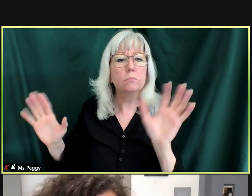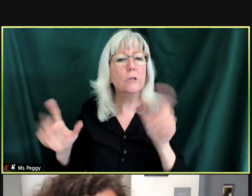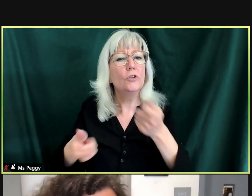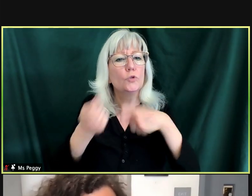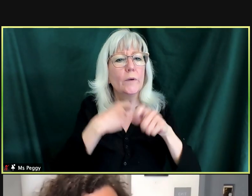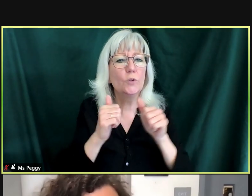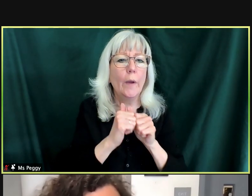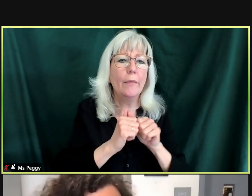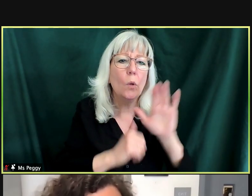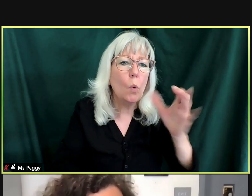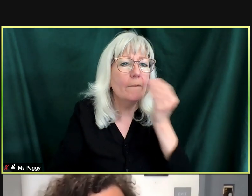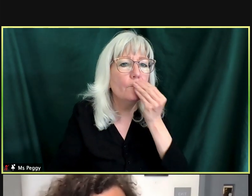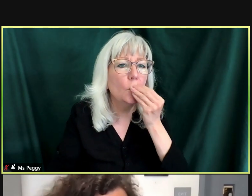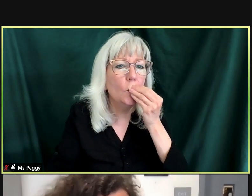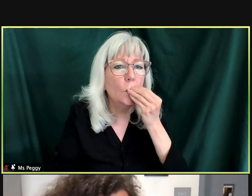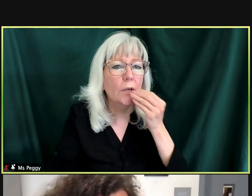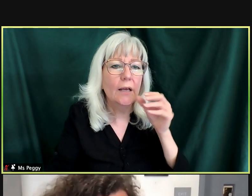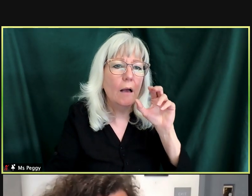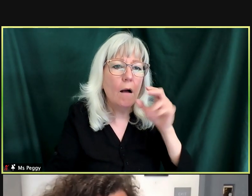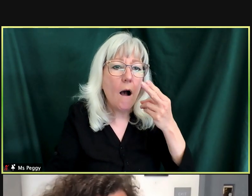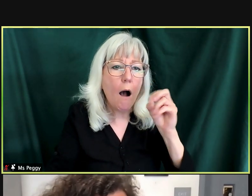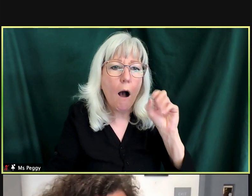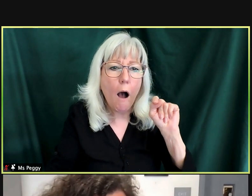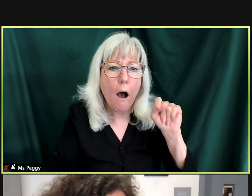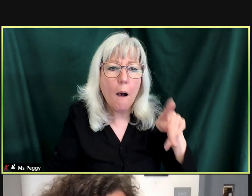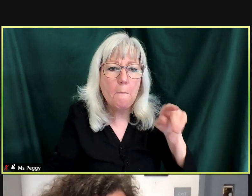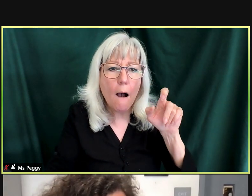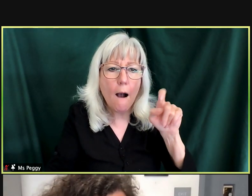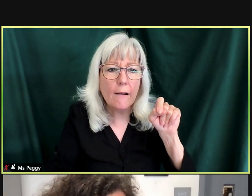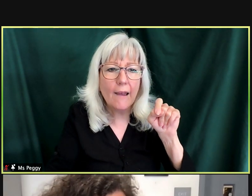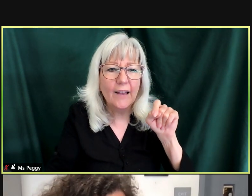Okay, so you could like update the whole thing if you want.